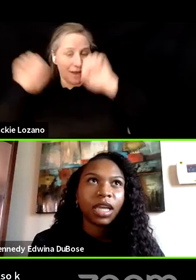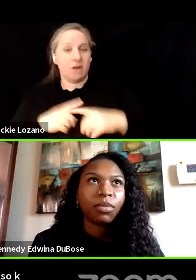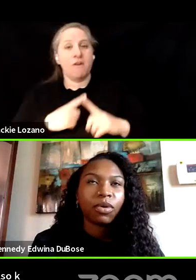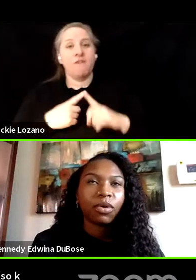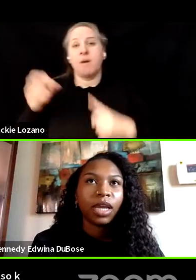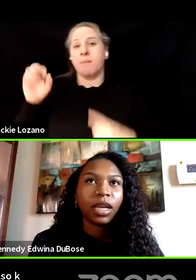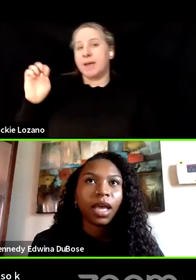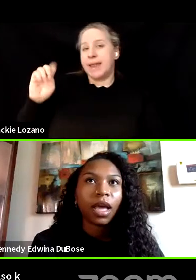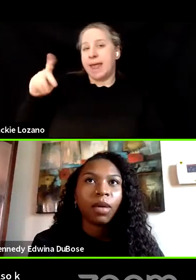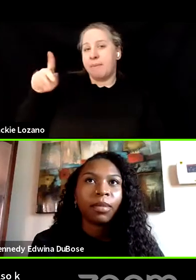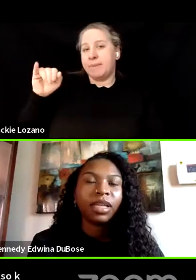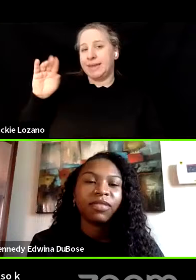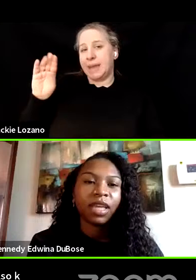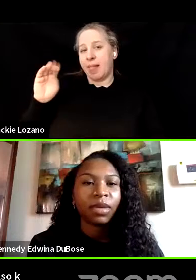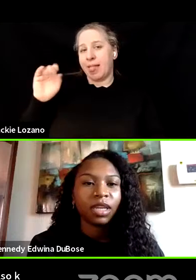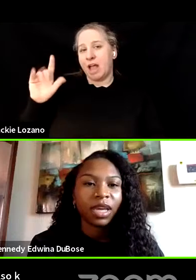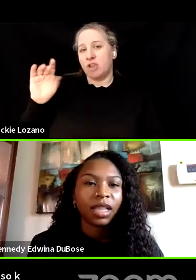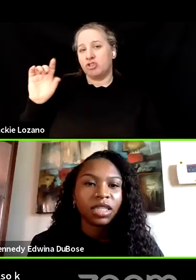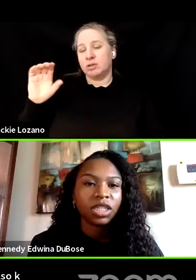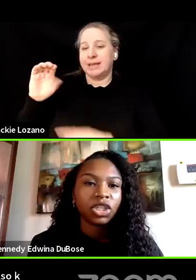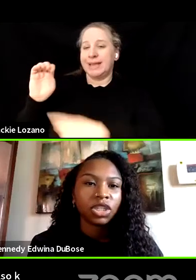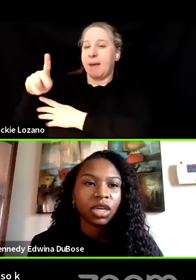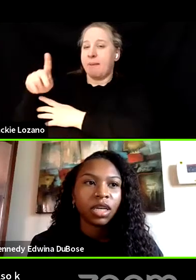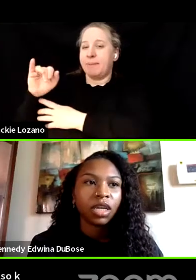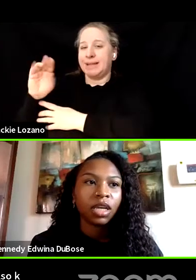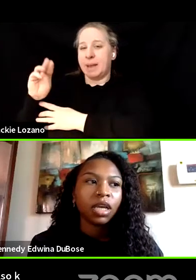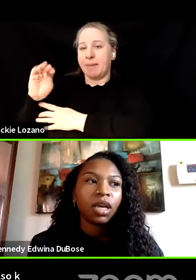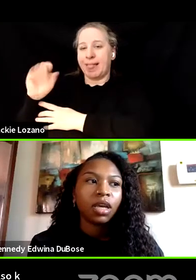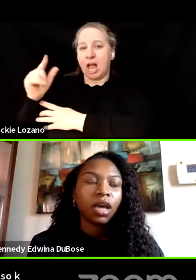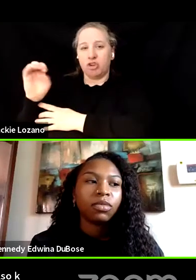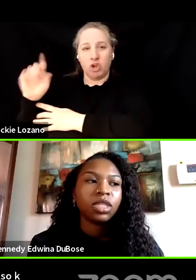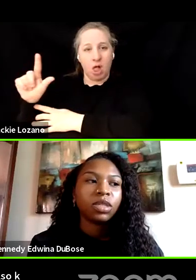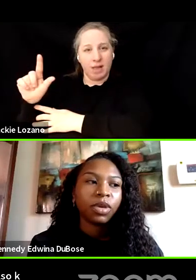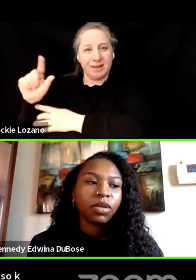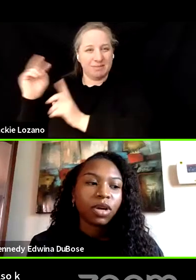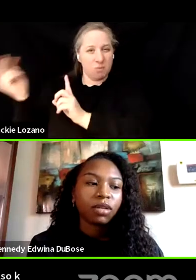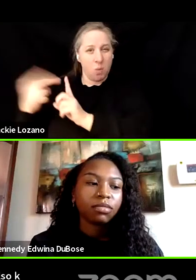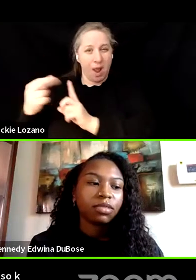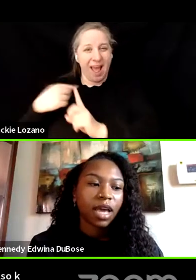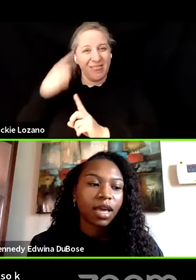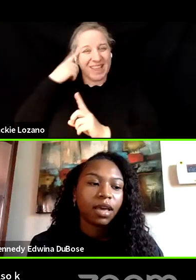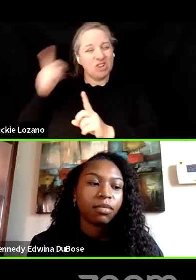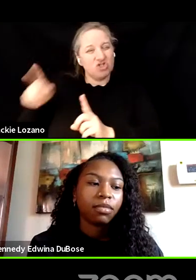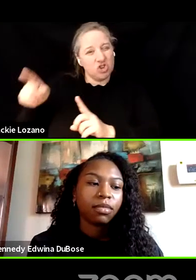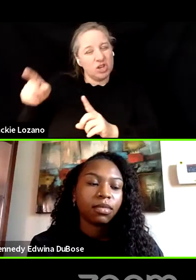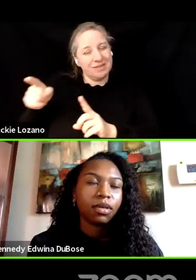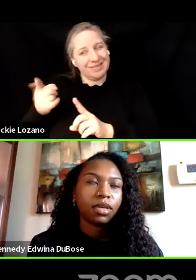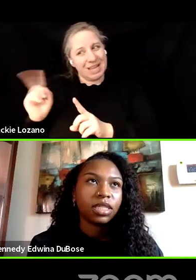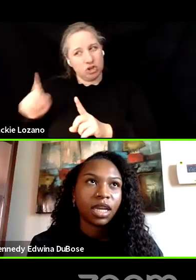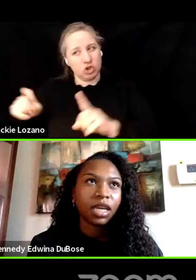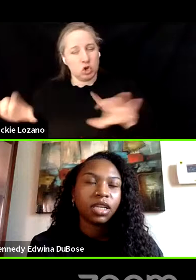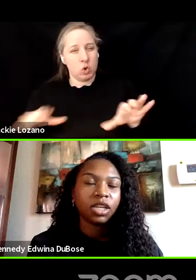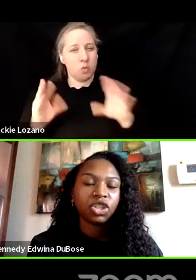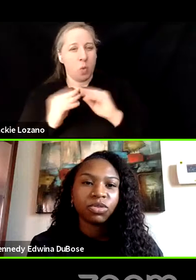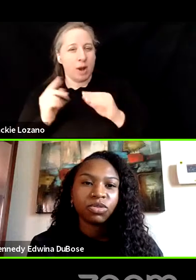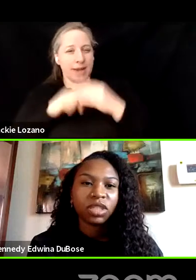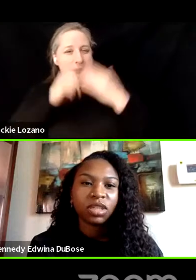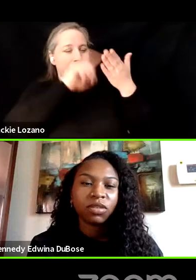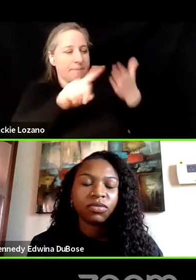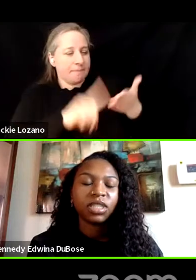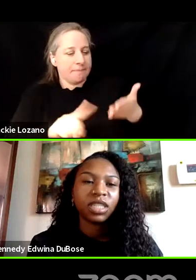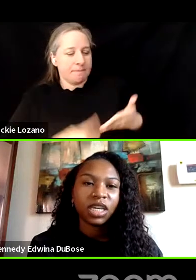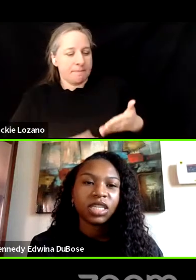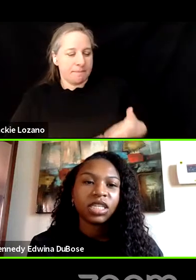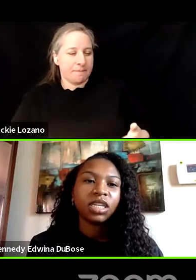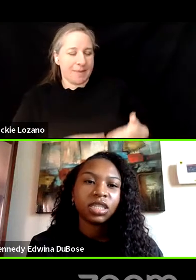epidemiologic standpoint, I believe that epidemiologists should spend more time studying the distribution